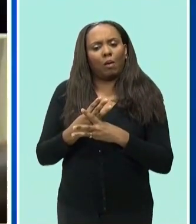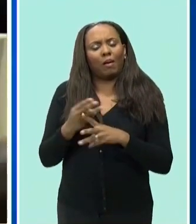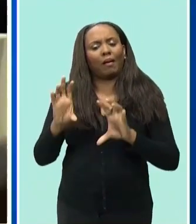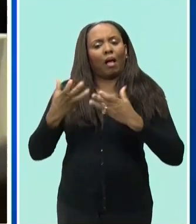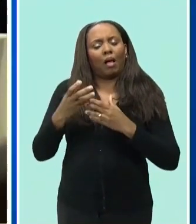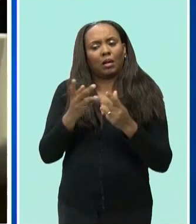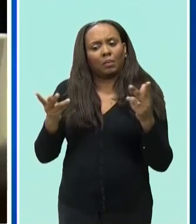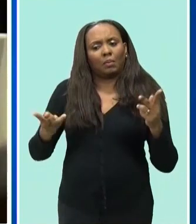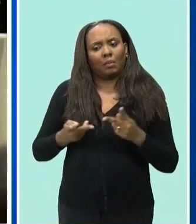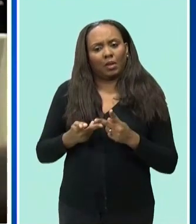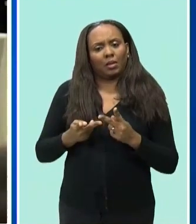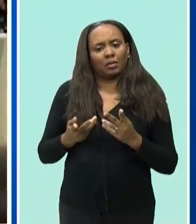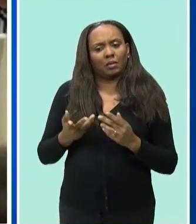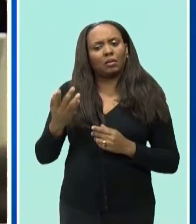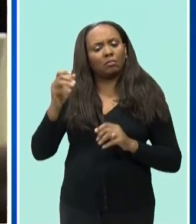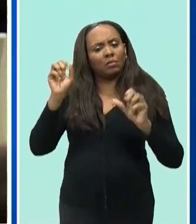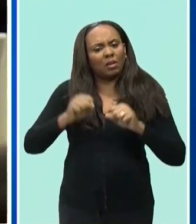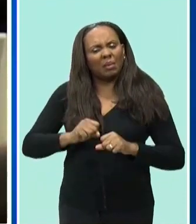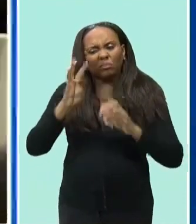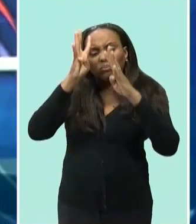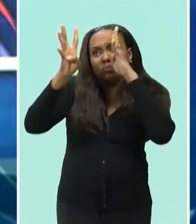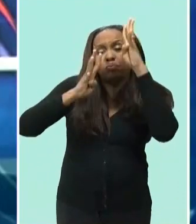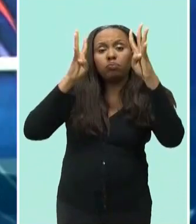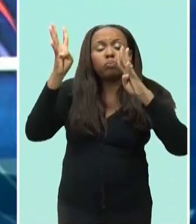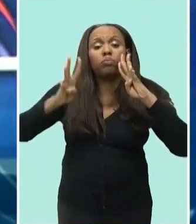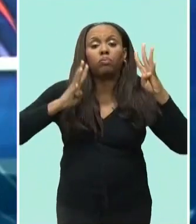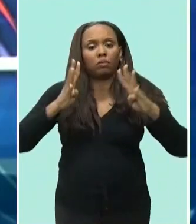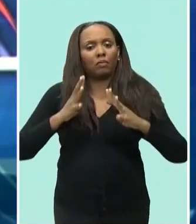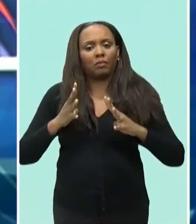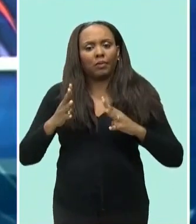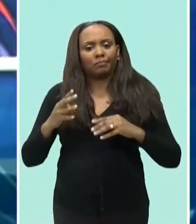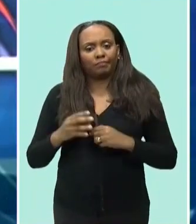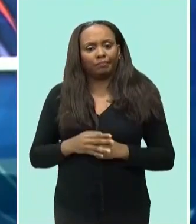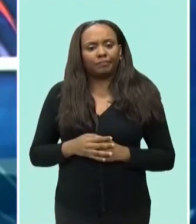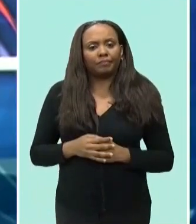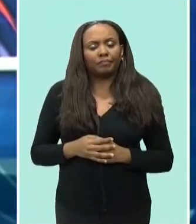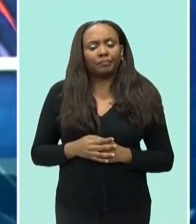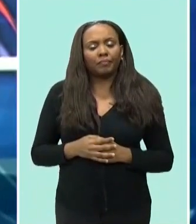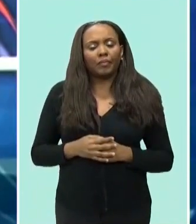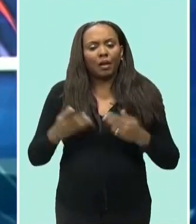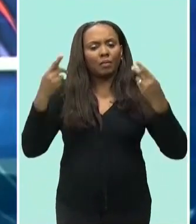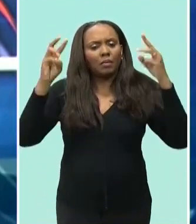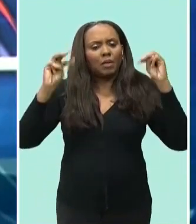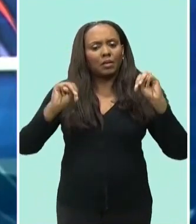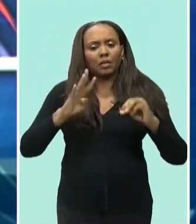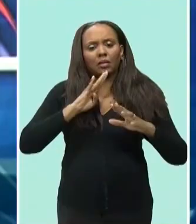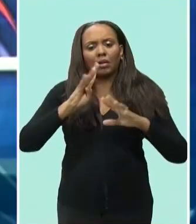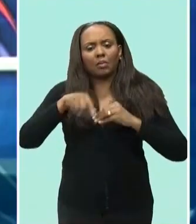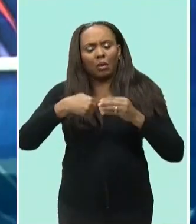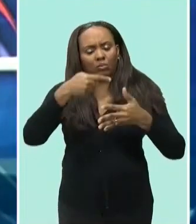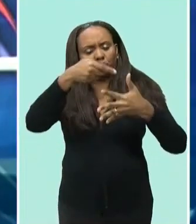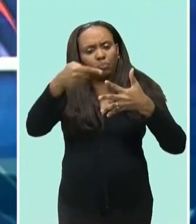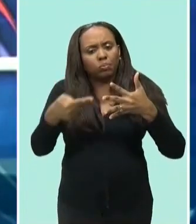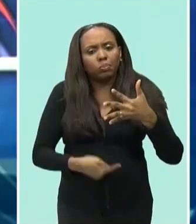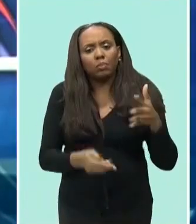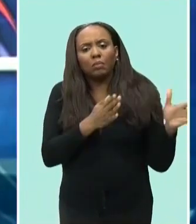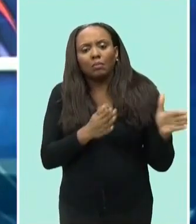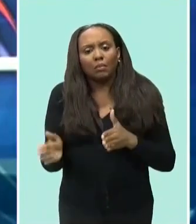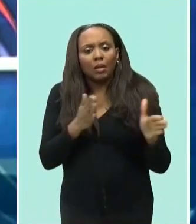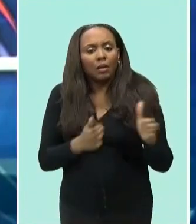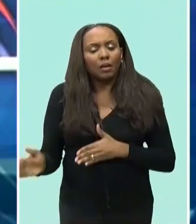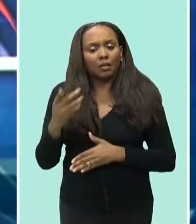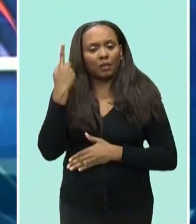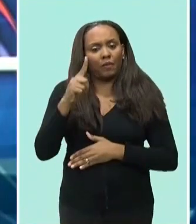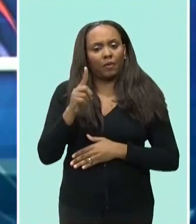all kinds of creative things from there. Prime Minister Motley also outlined other plans for the island. We want to